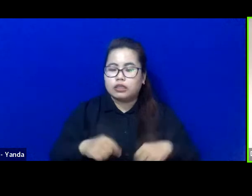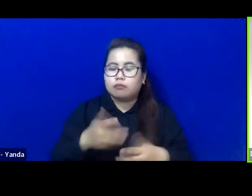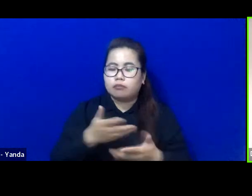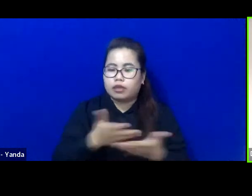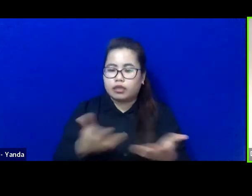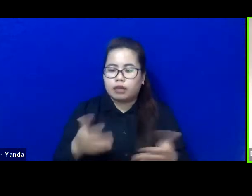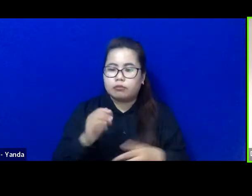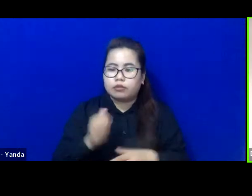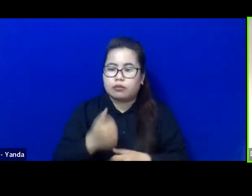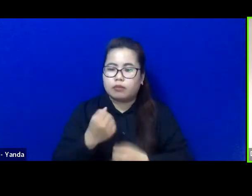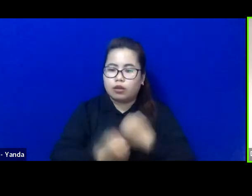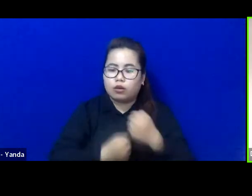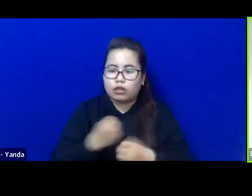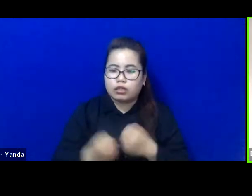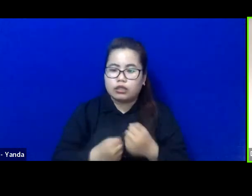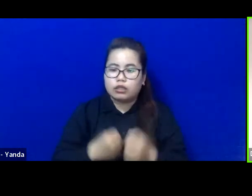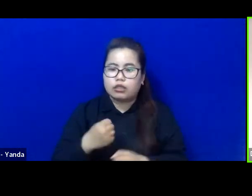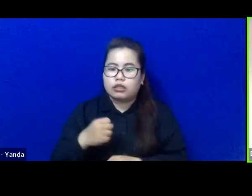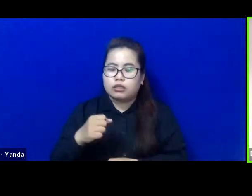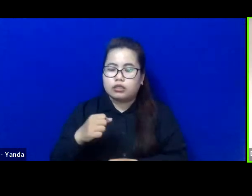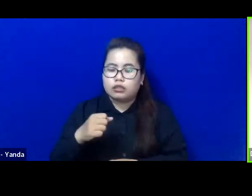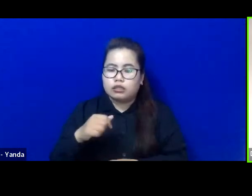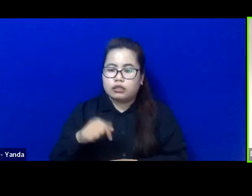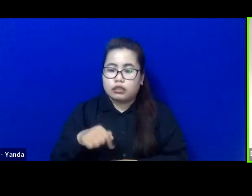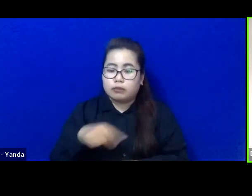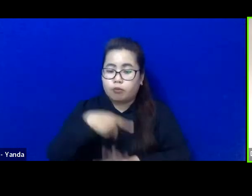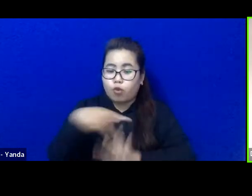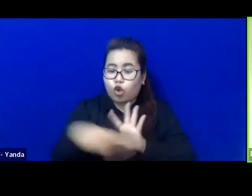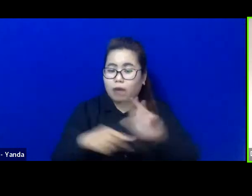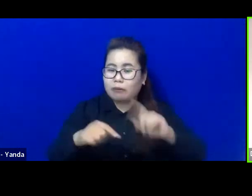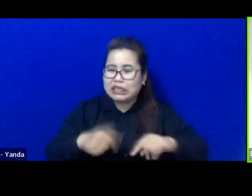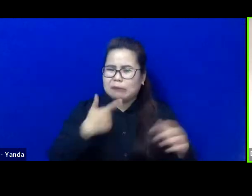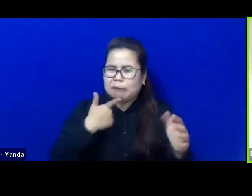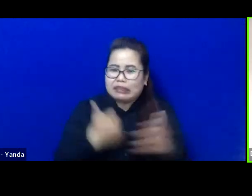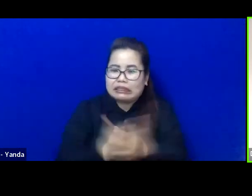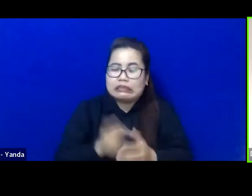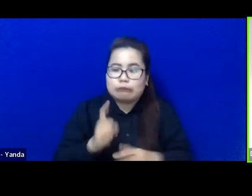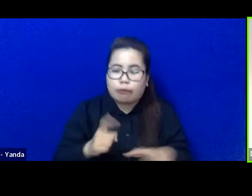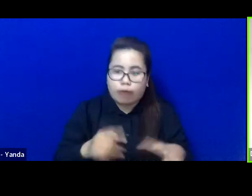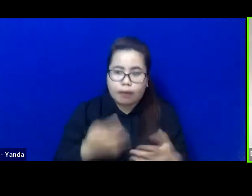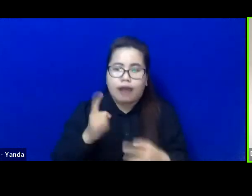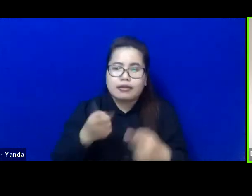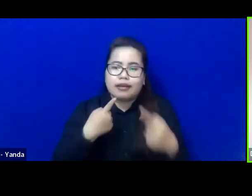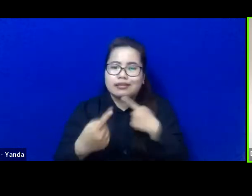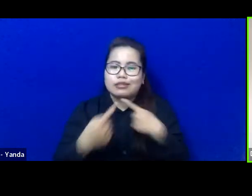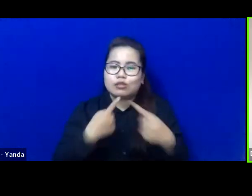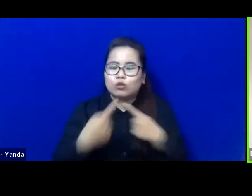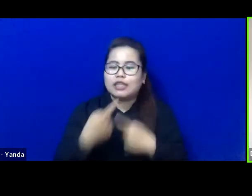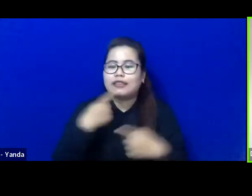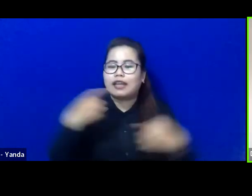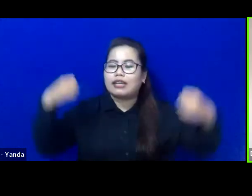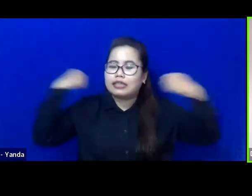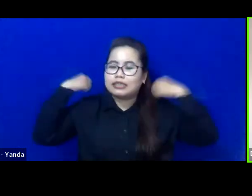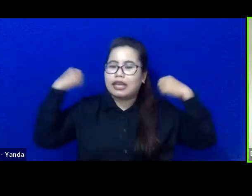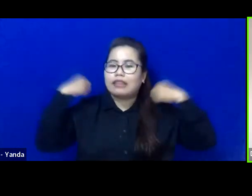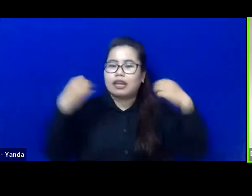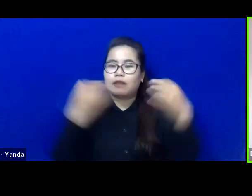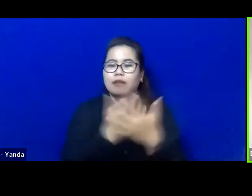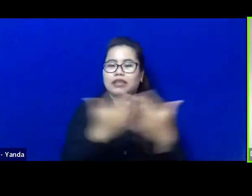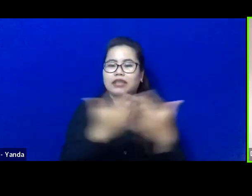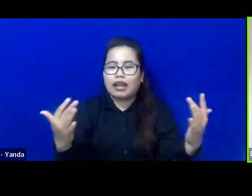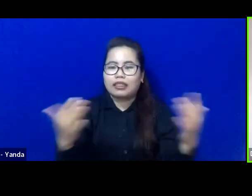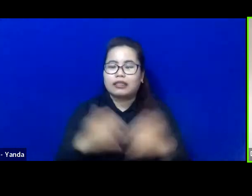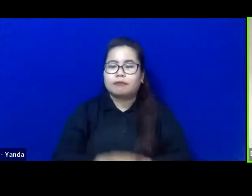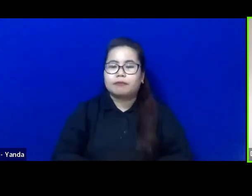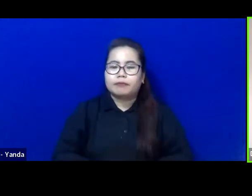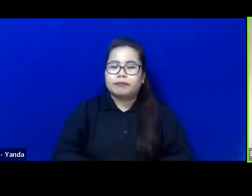the public discussions around mental health and awareness around mental health are still very closely limited, as Mbak Yeni has